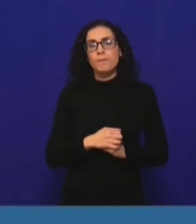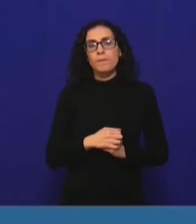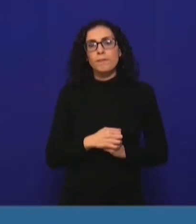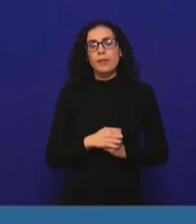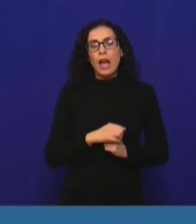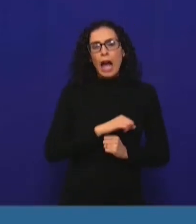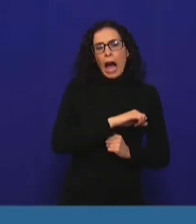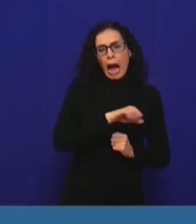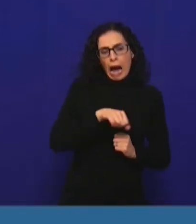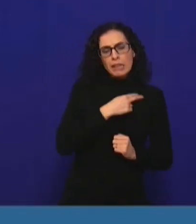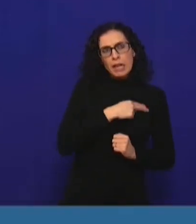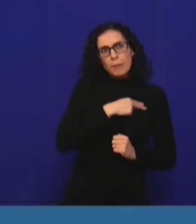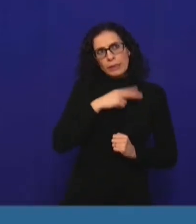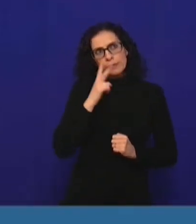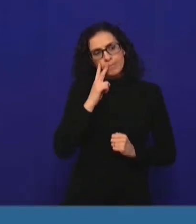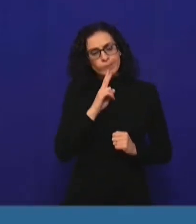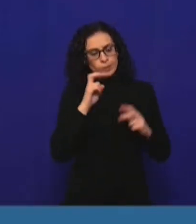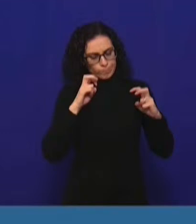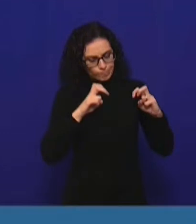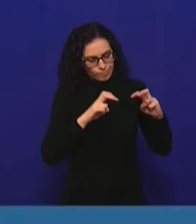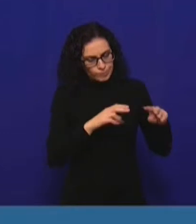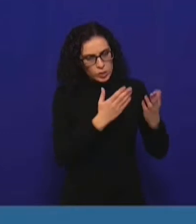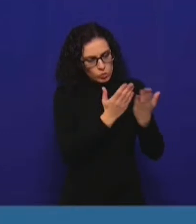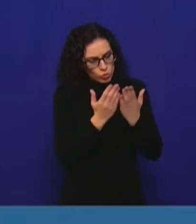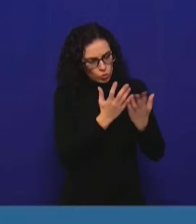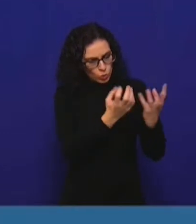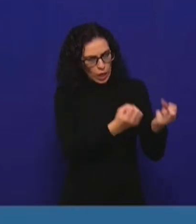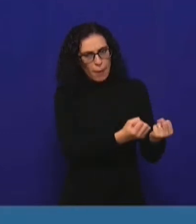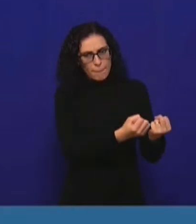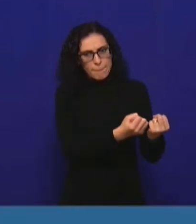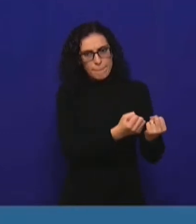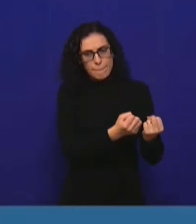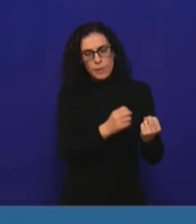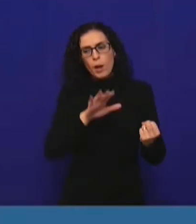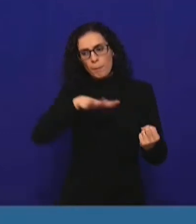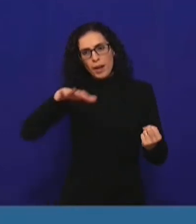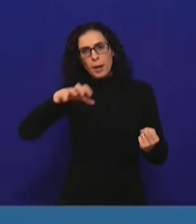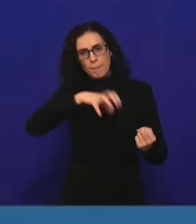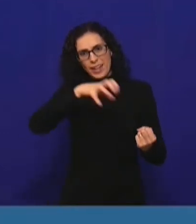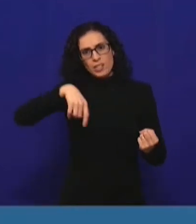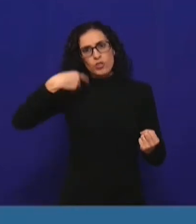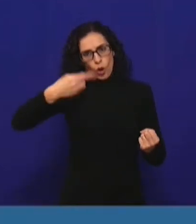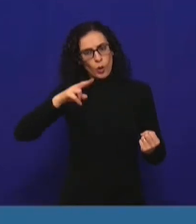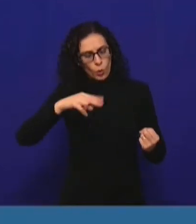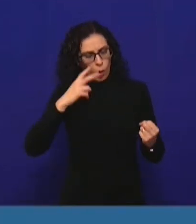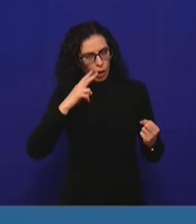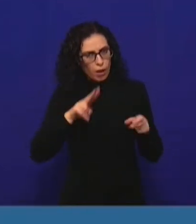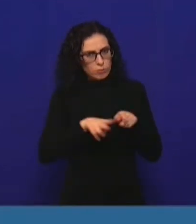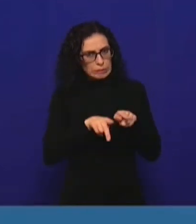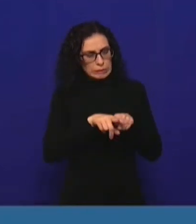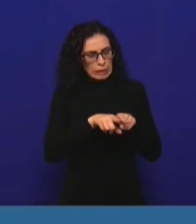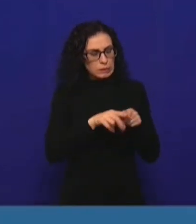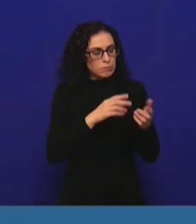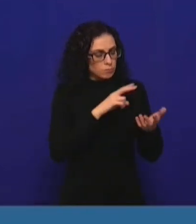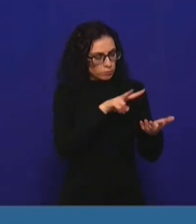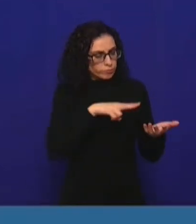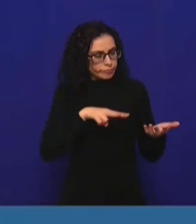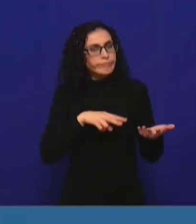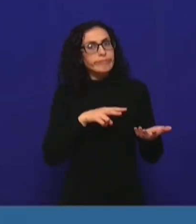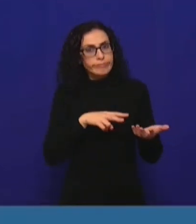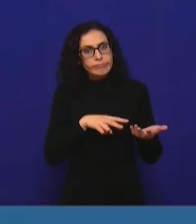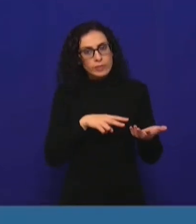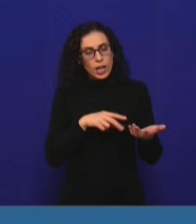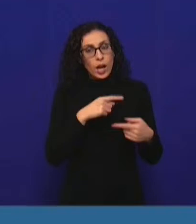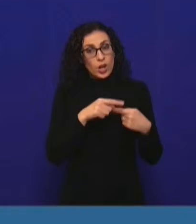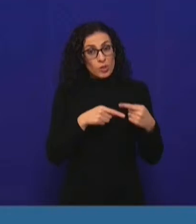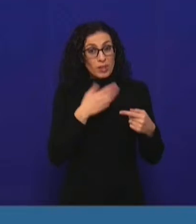hemm pajjiżi oħrajn rajna wkoll l-istudji li hemm fuq din it-tilqima u rajna li l-maġġor parti tal-istudji li hemm fuqha